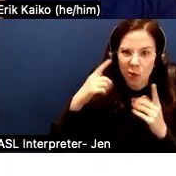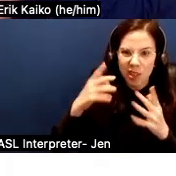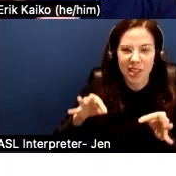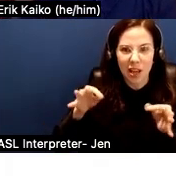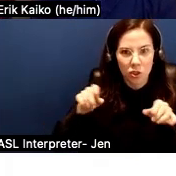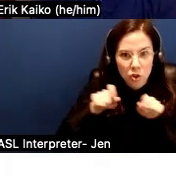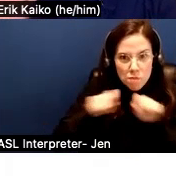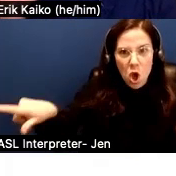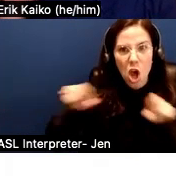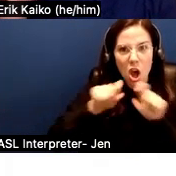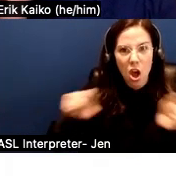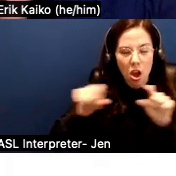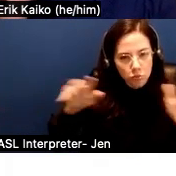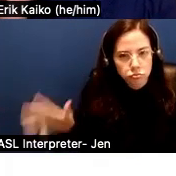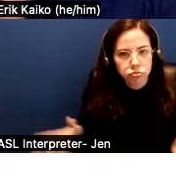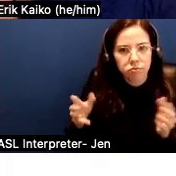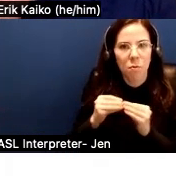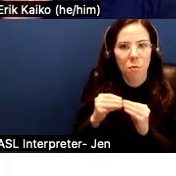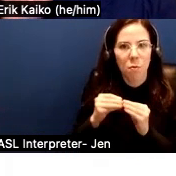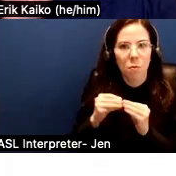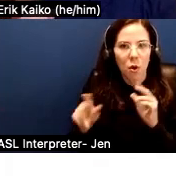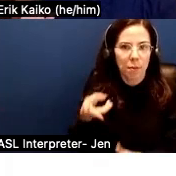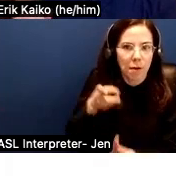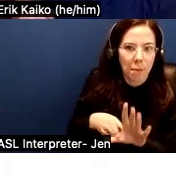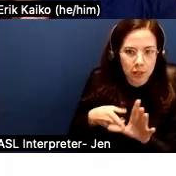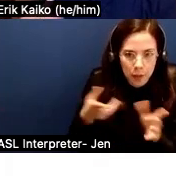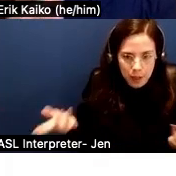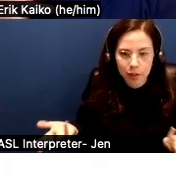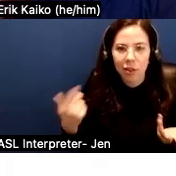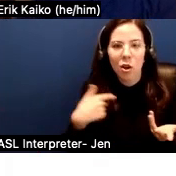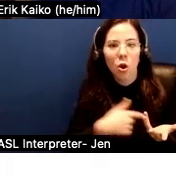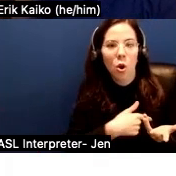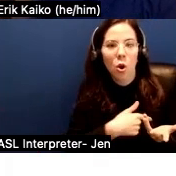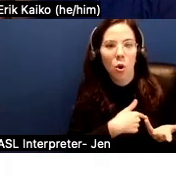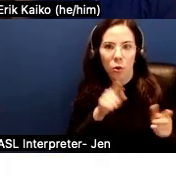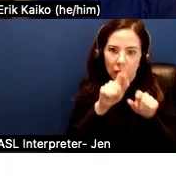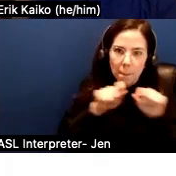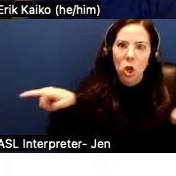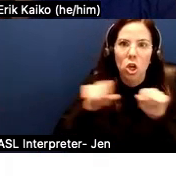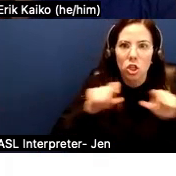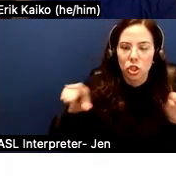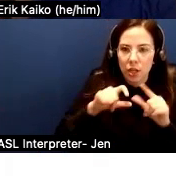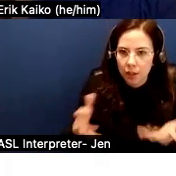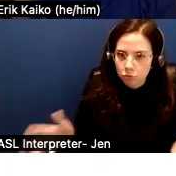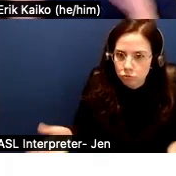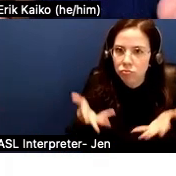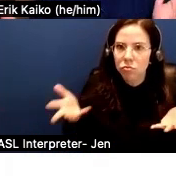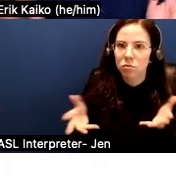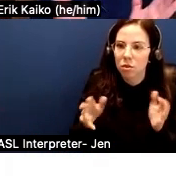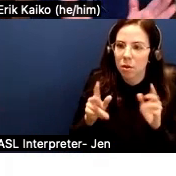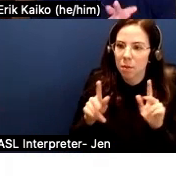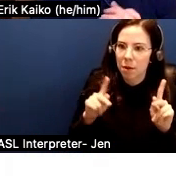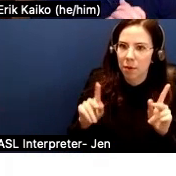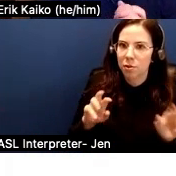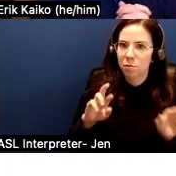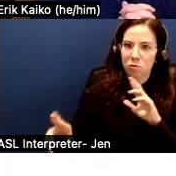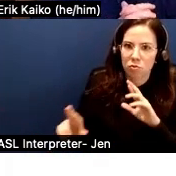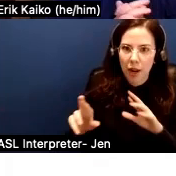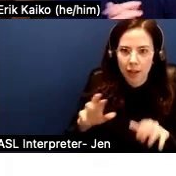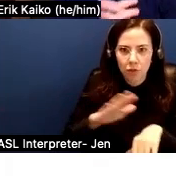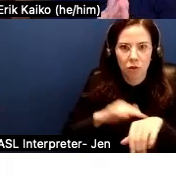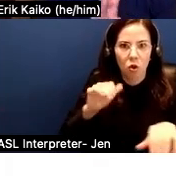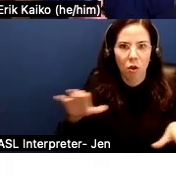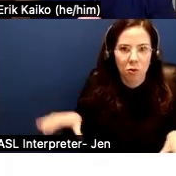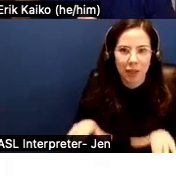to increase motivation, where we're really pushing to increase ability, and where we're just kind of sending out reminders as a